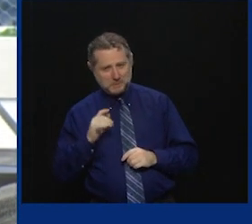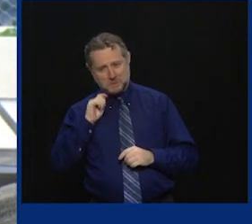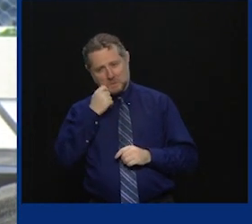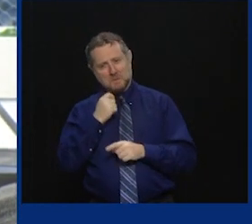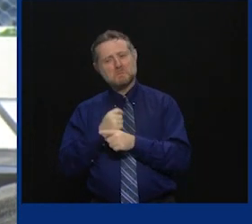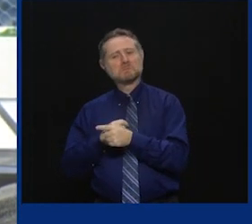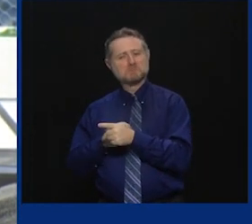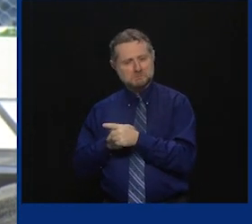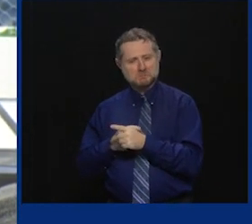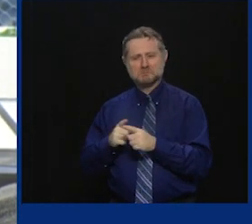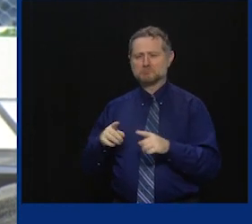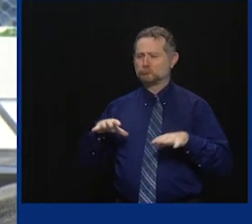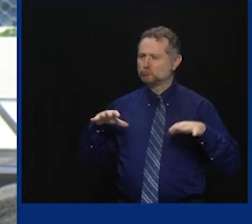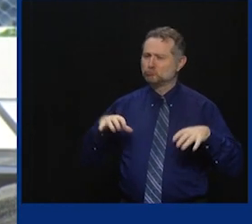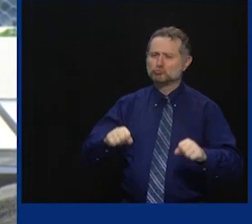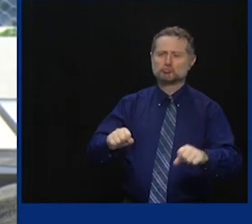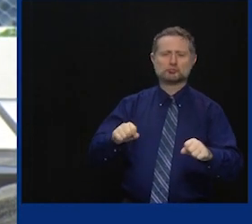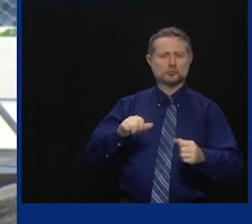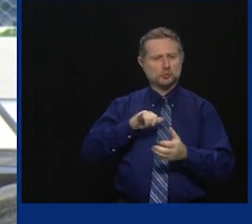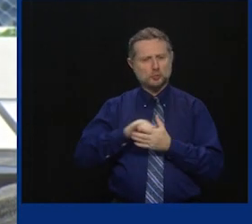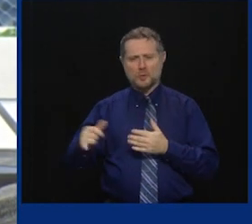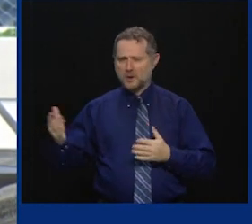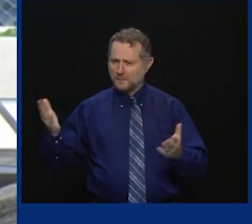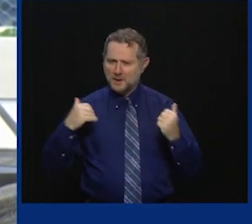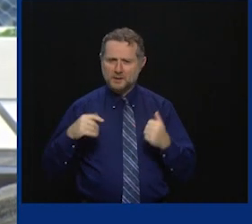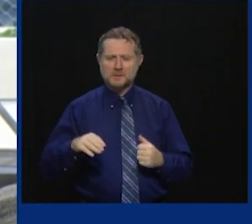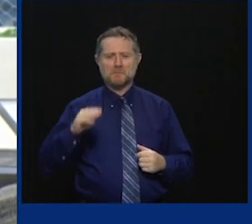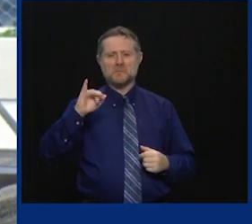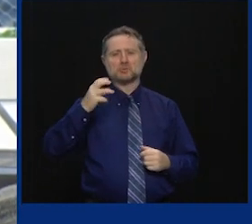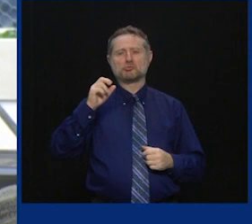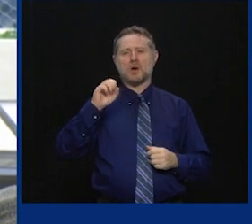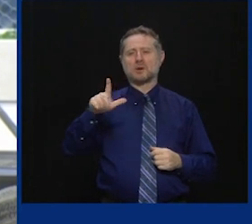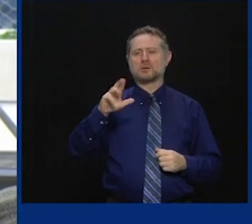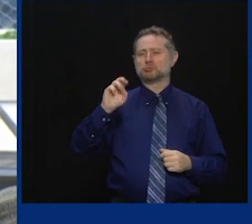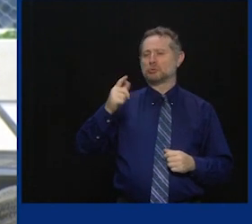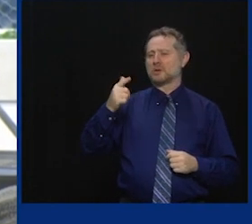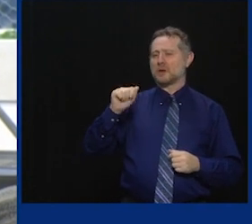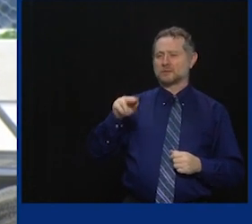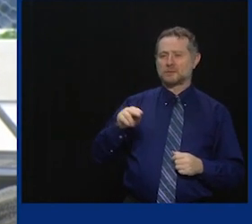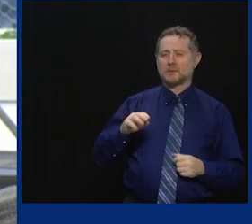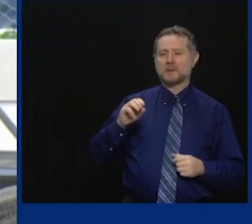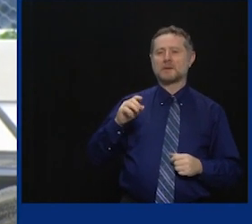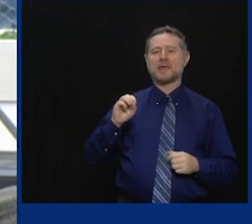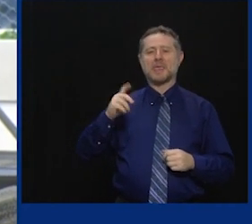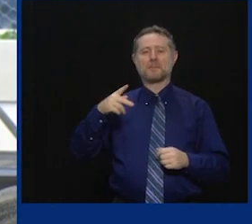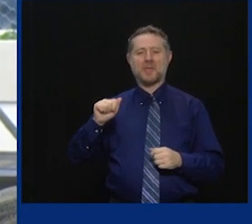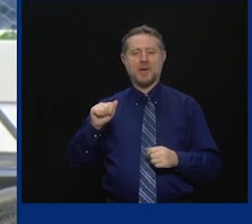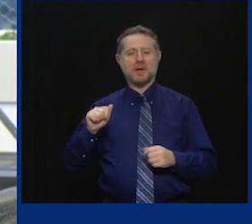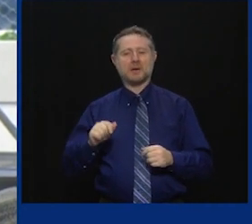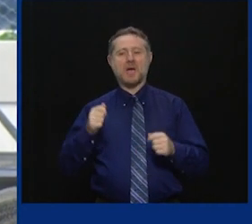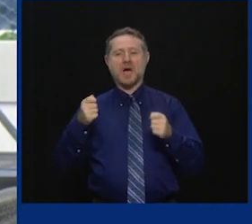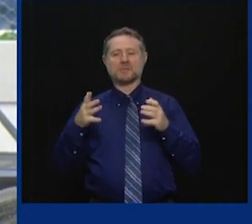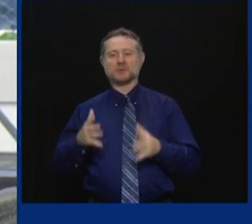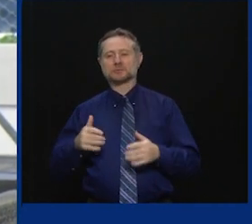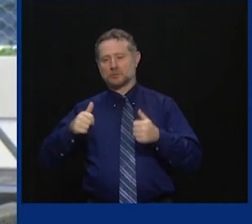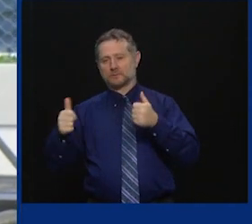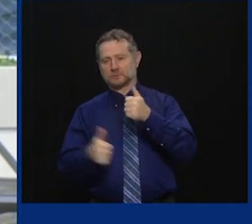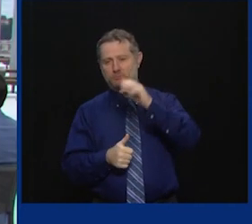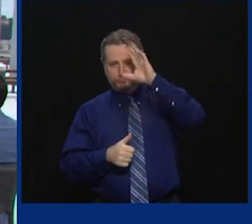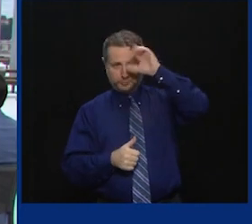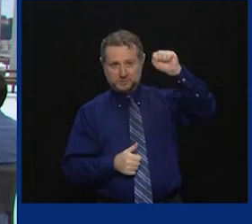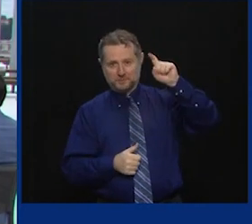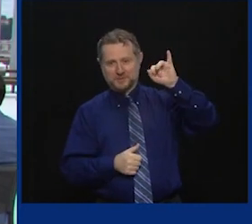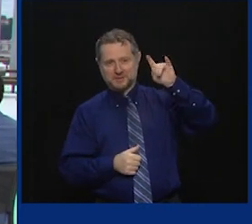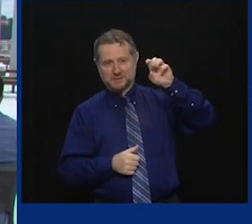by storm, and I want to welcome Michael Regan, Administrator of the Environmental Protection Agency for the Biden administration. Mr. Administrator.